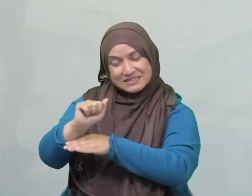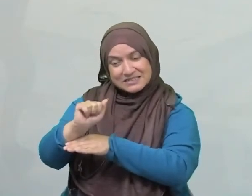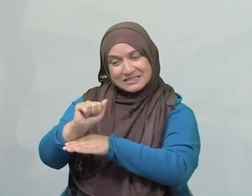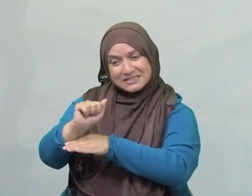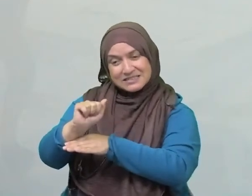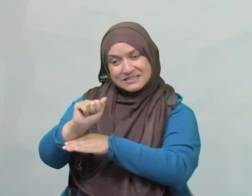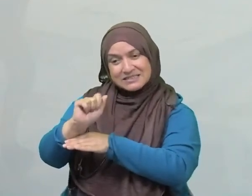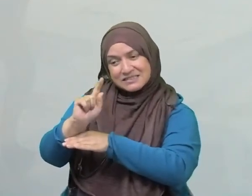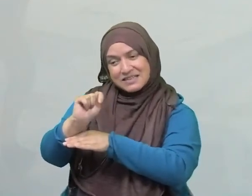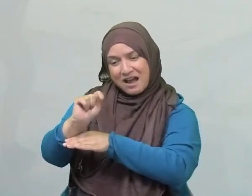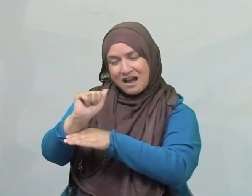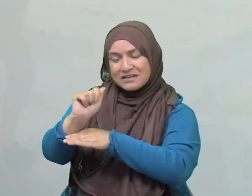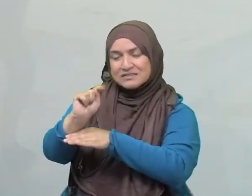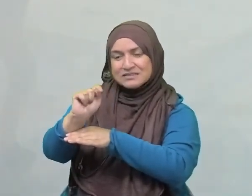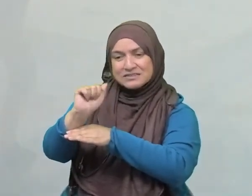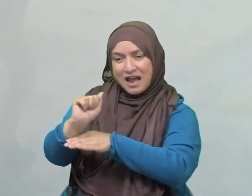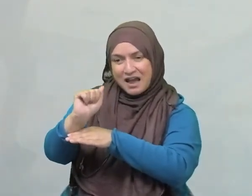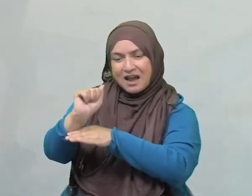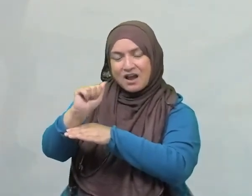allah